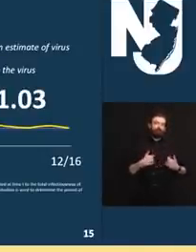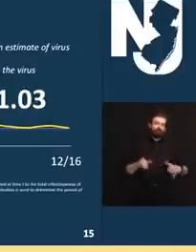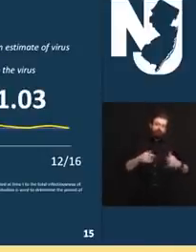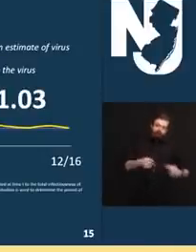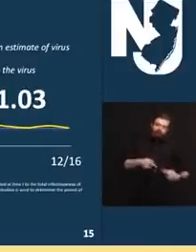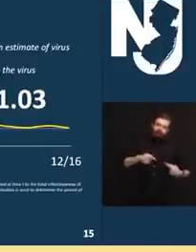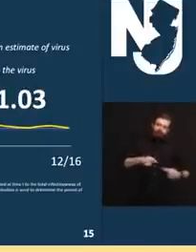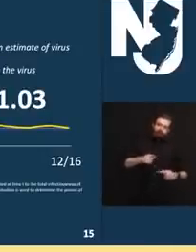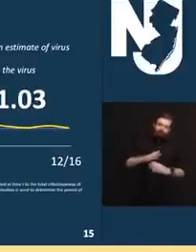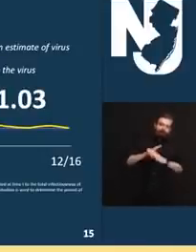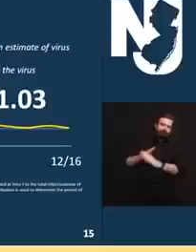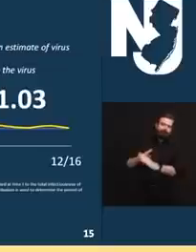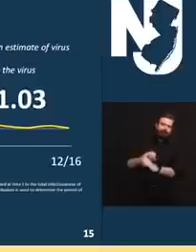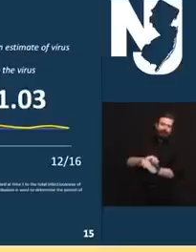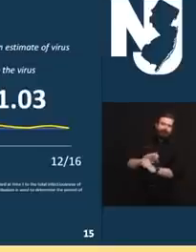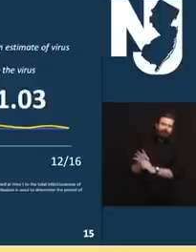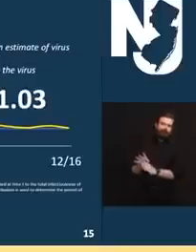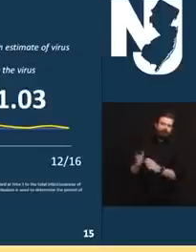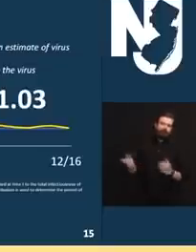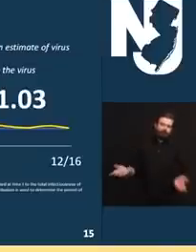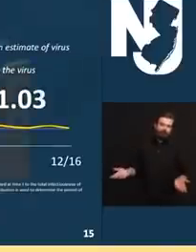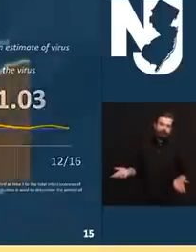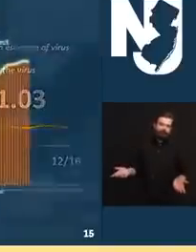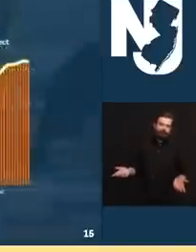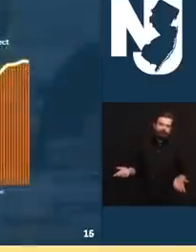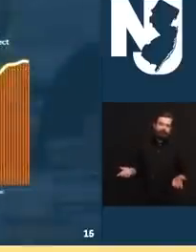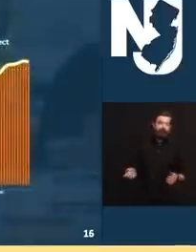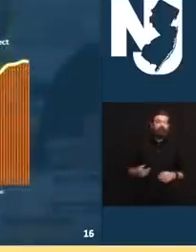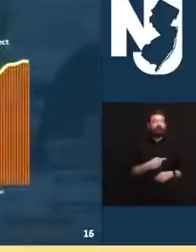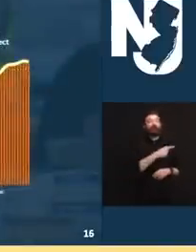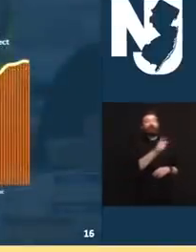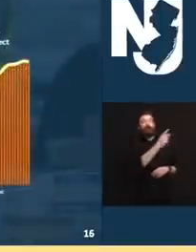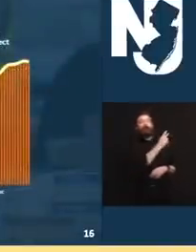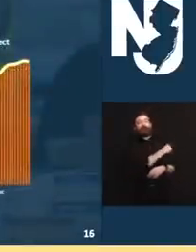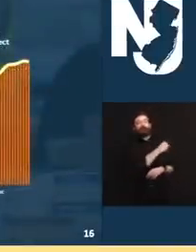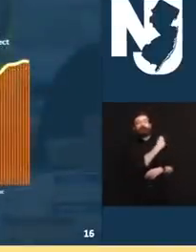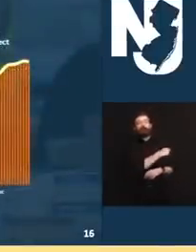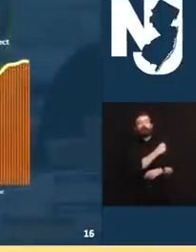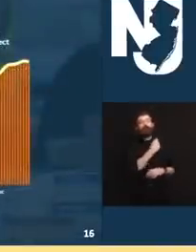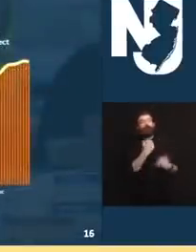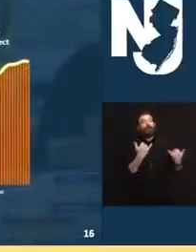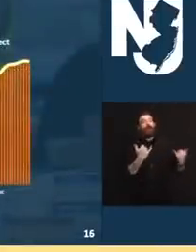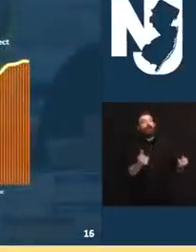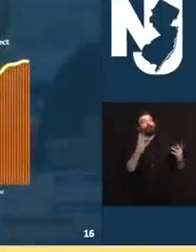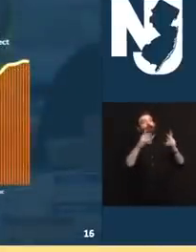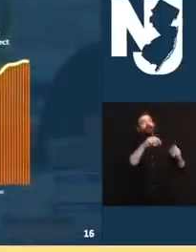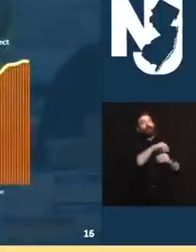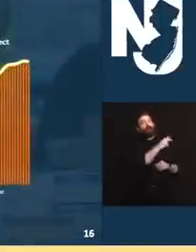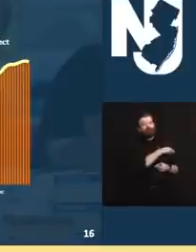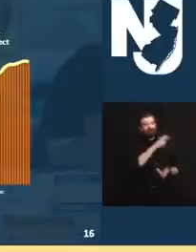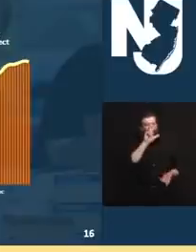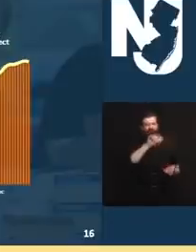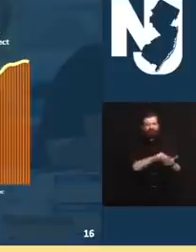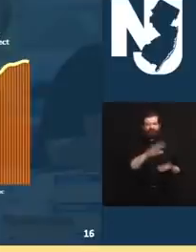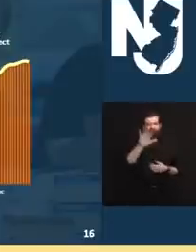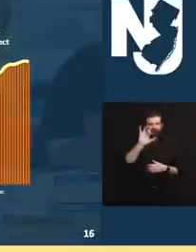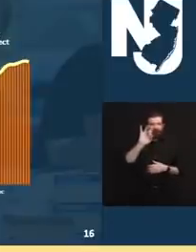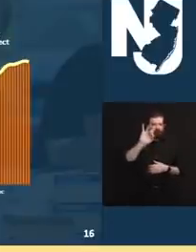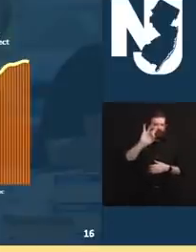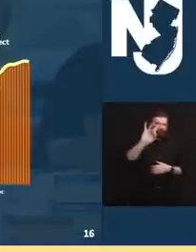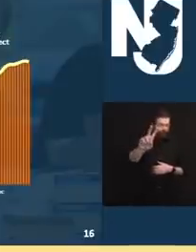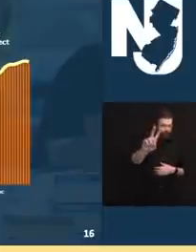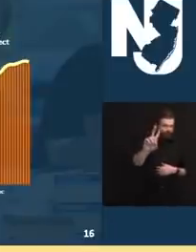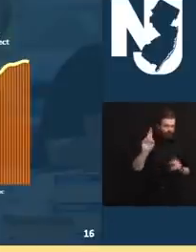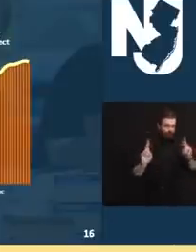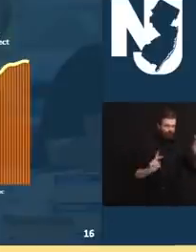hospitals tell a similar story. As of last night, there were a total of 3,582 patients being treated.